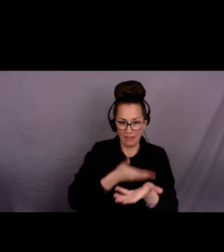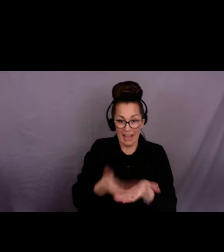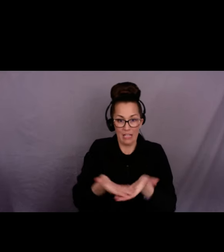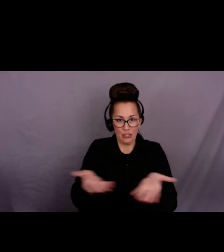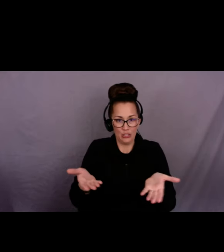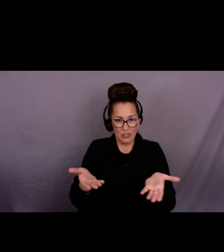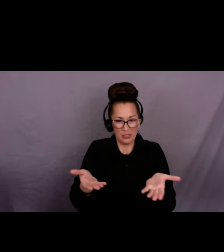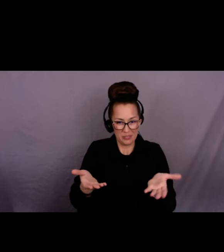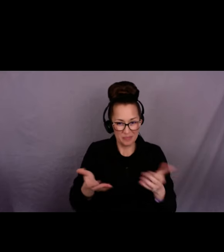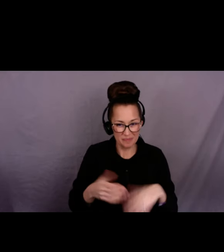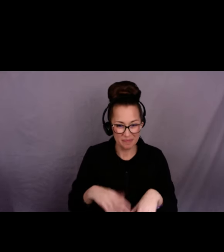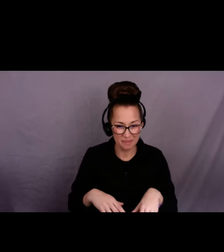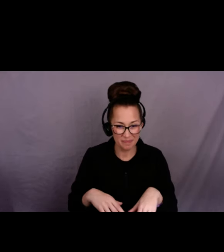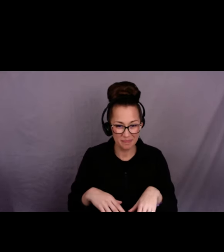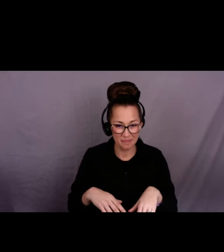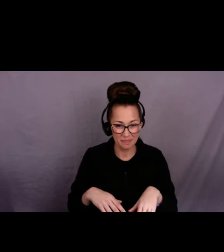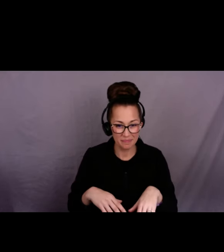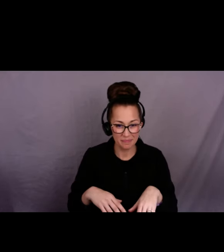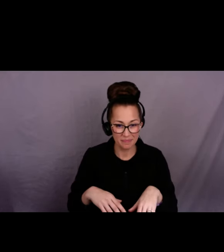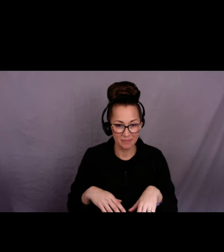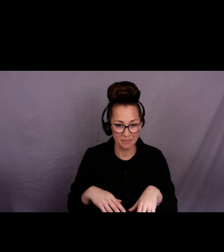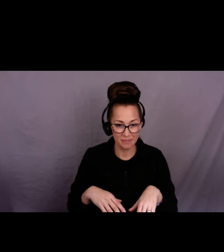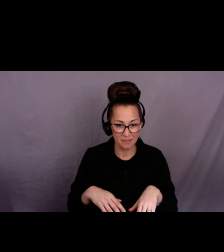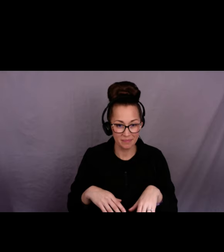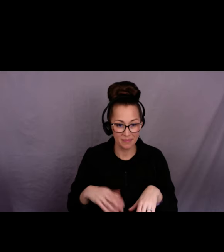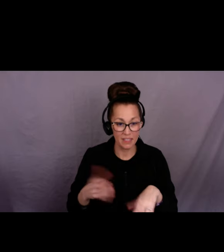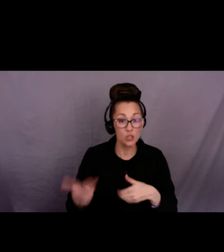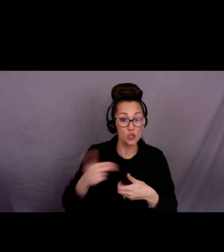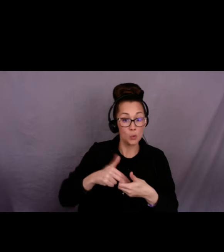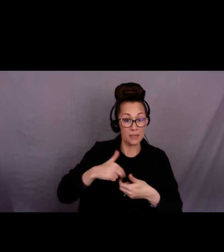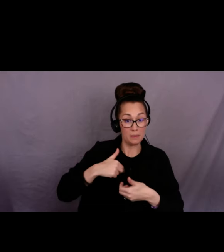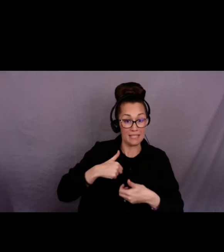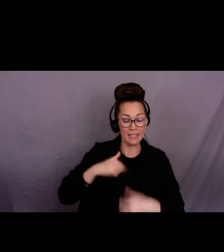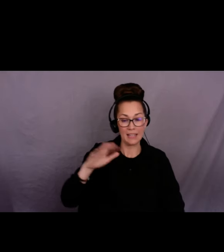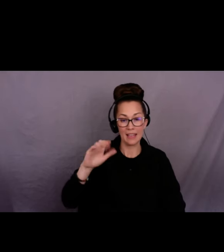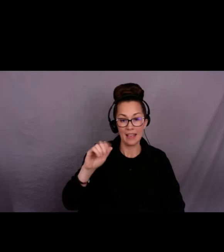shortly. So joining me are now Kathy Broderick